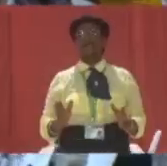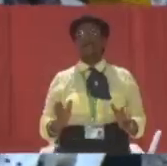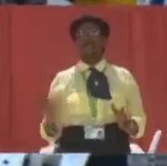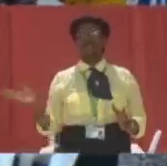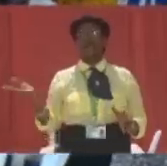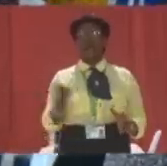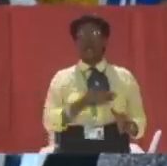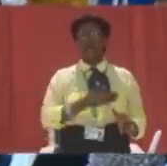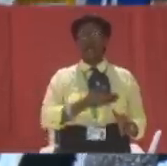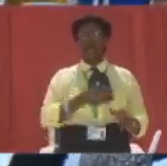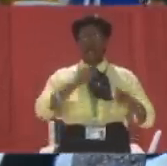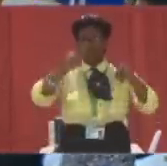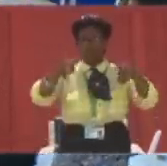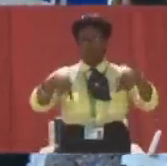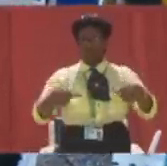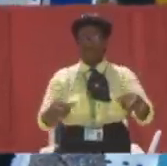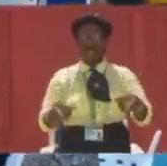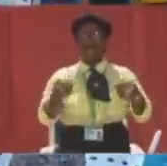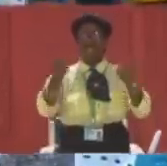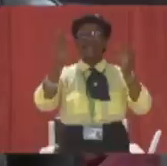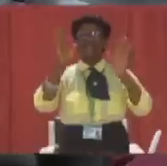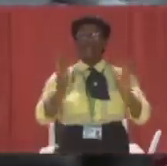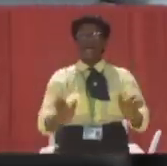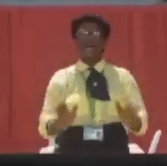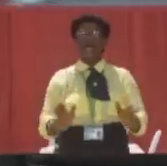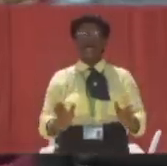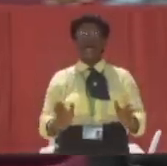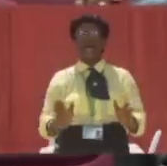our Provider,